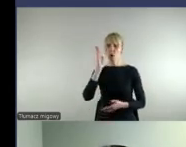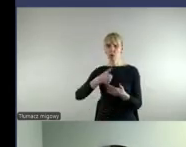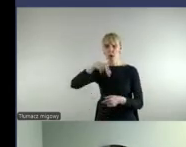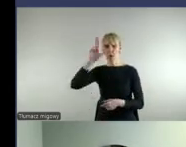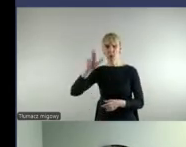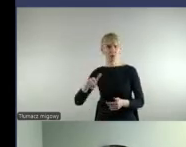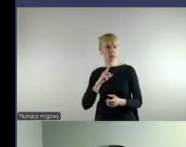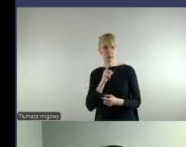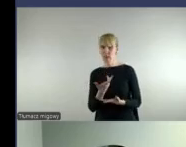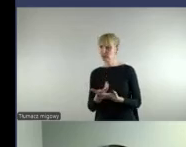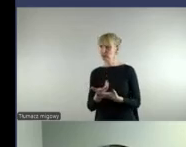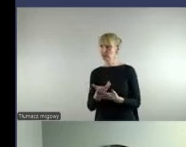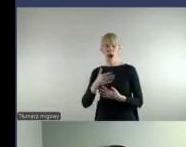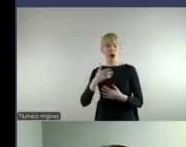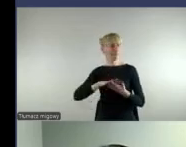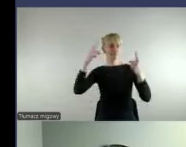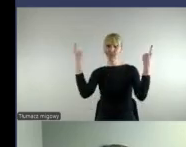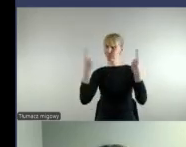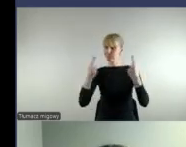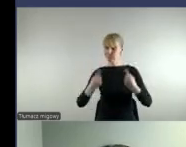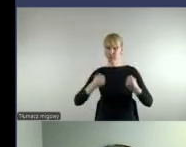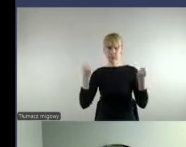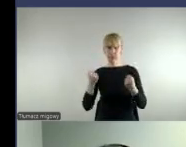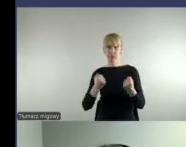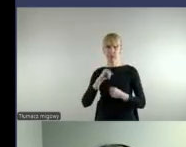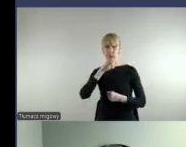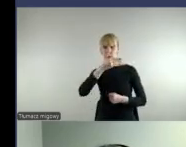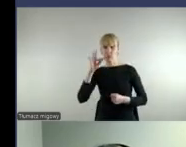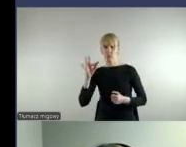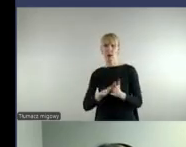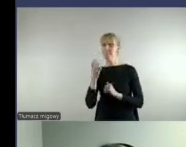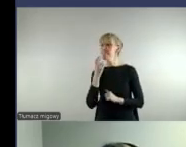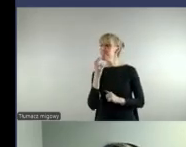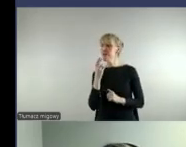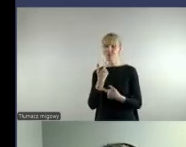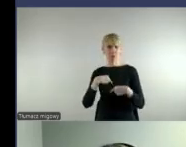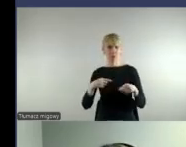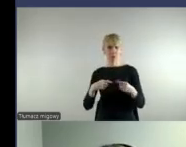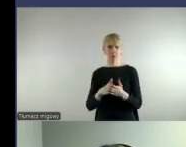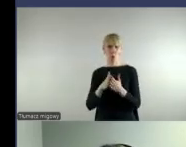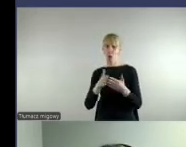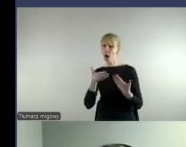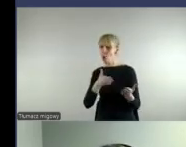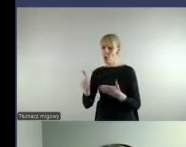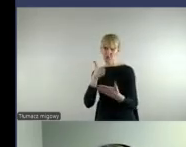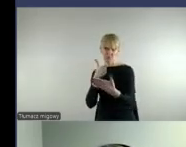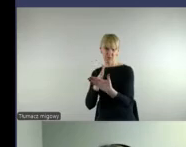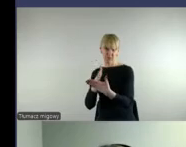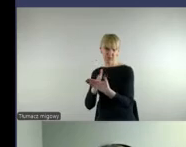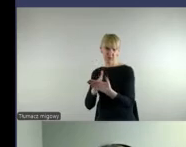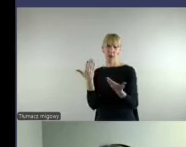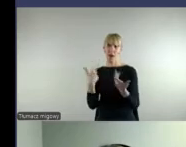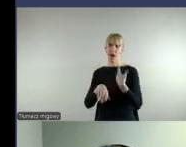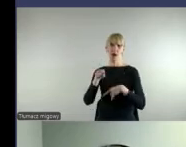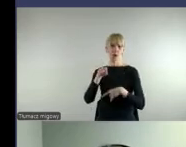called Ylva. The power was out, it was cold, the roads were blocked, and communication lines were down. So I was sitting there